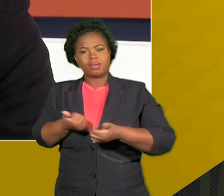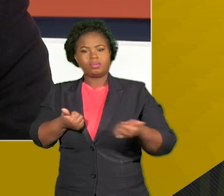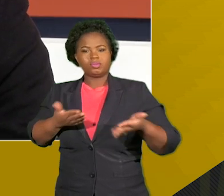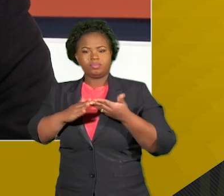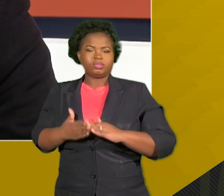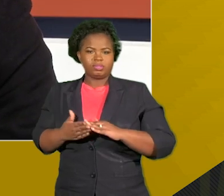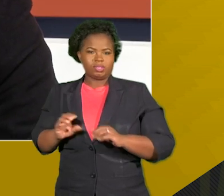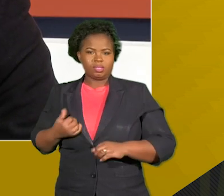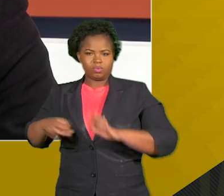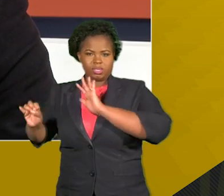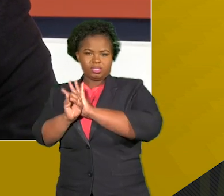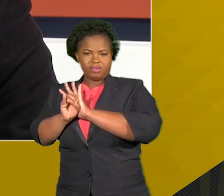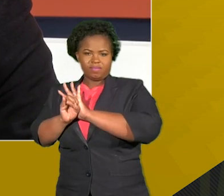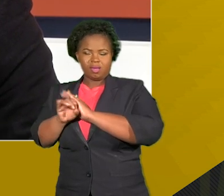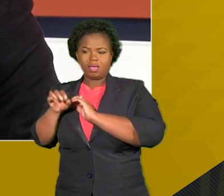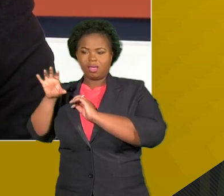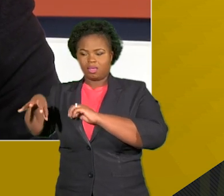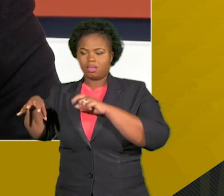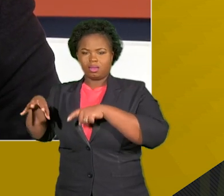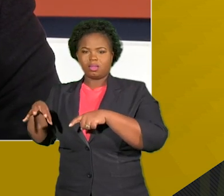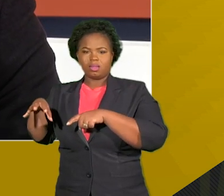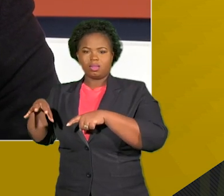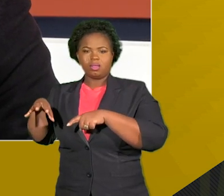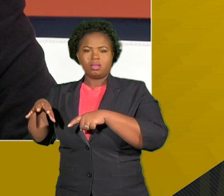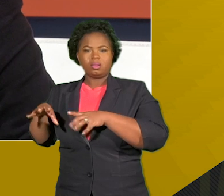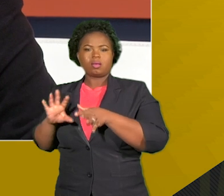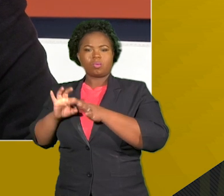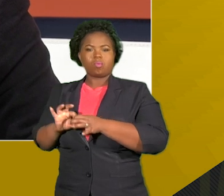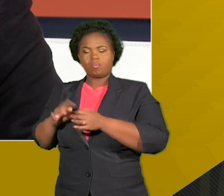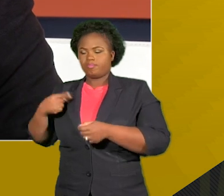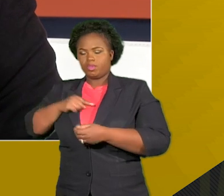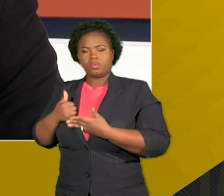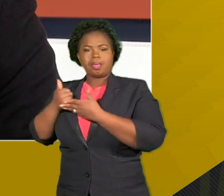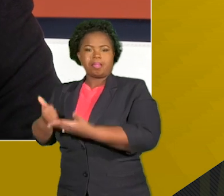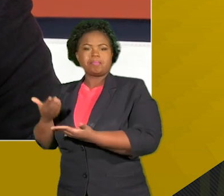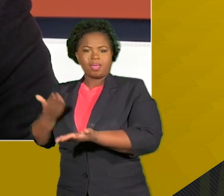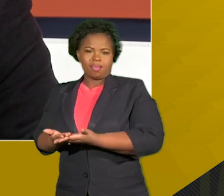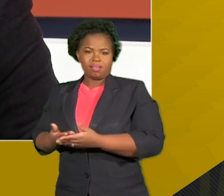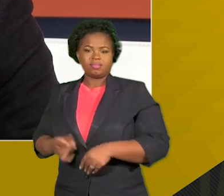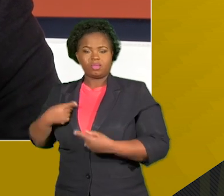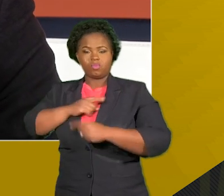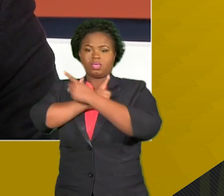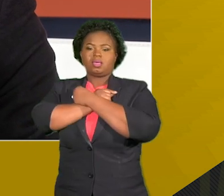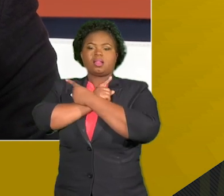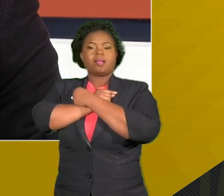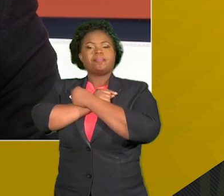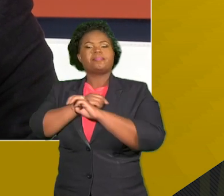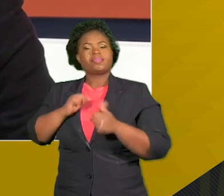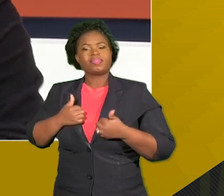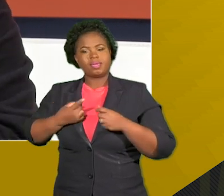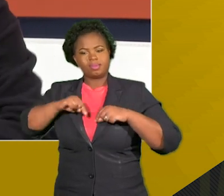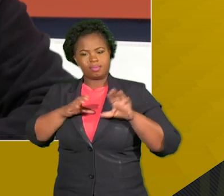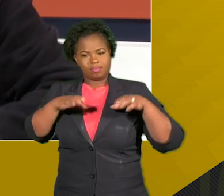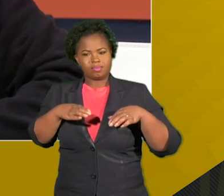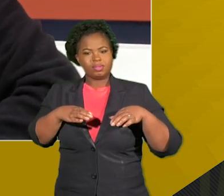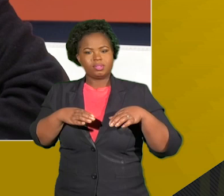started identifying homes that needed an extra help. Nice. So as a club, then we decided to our members,